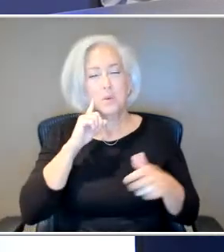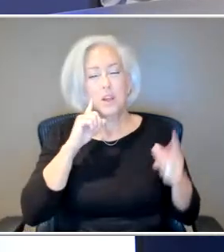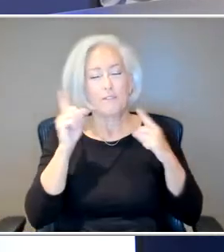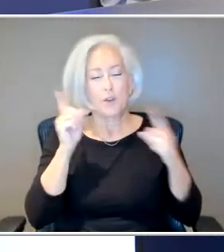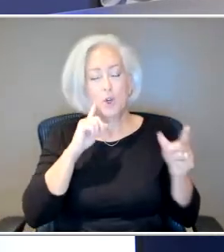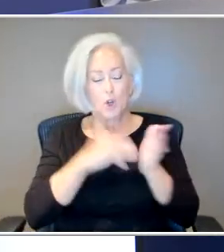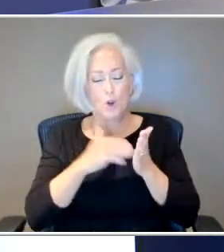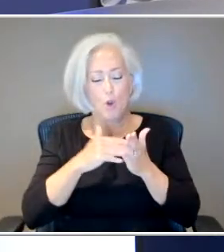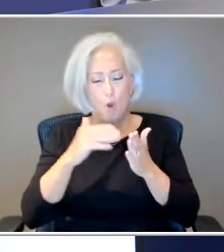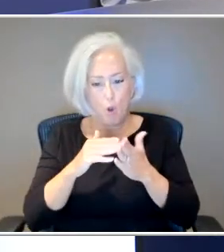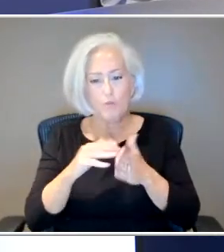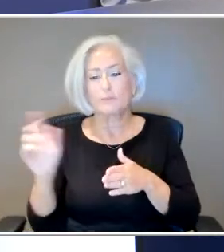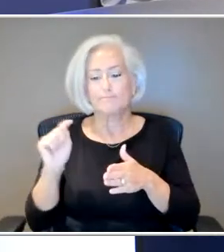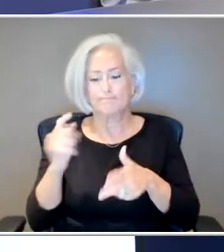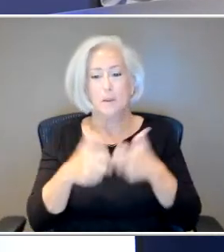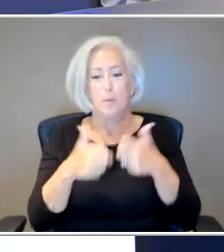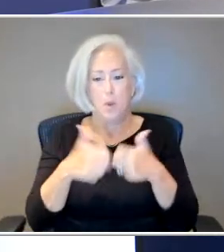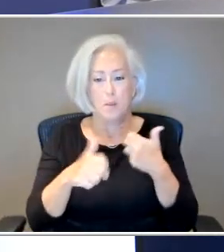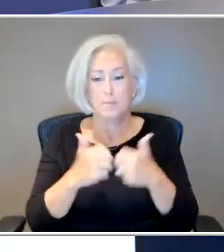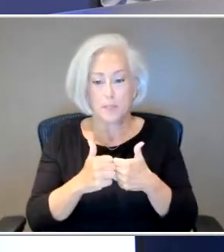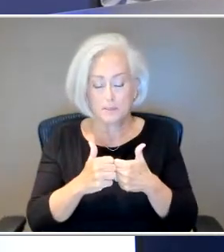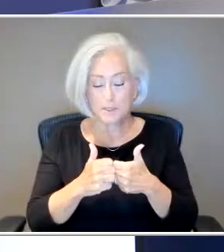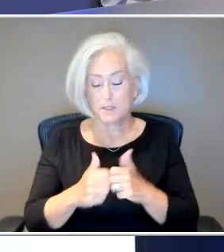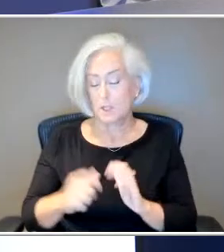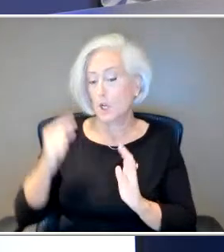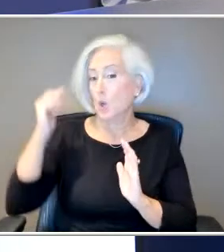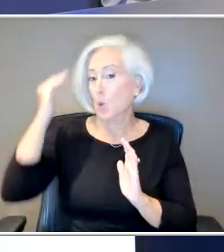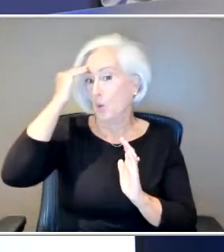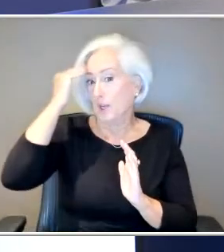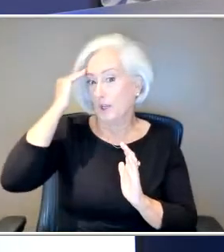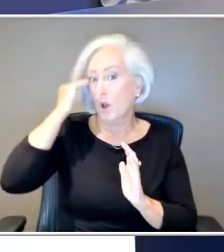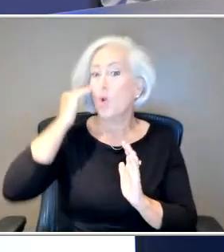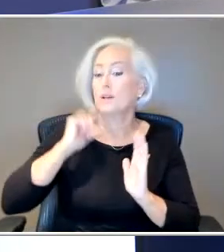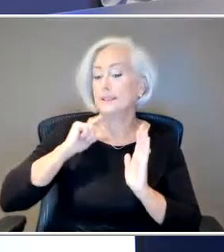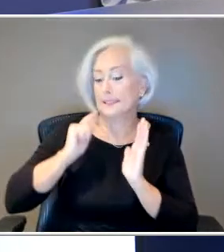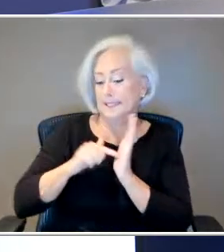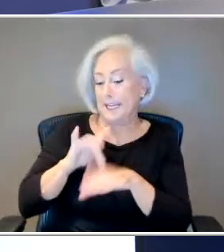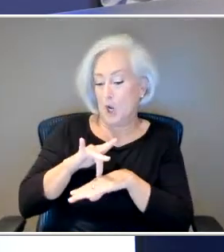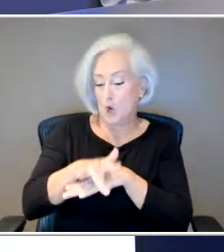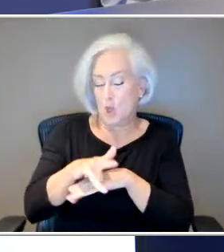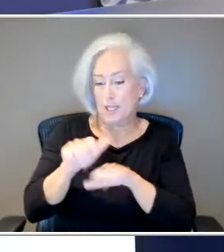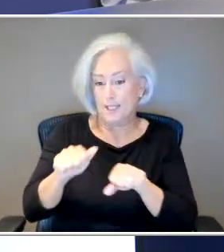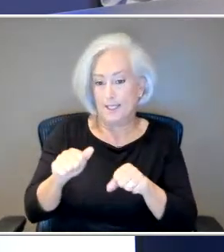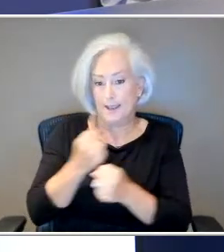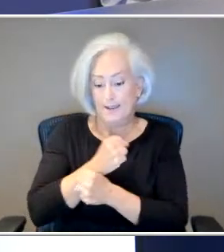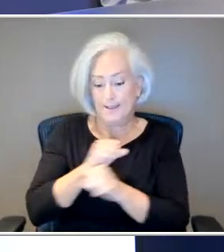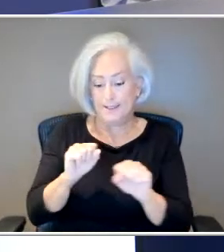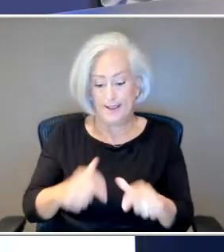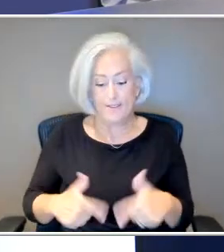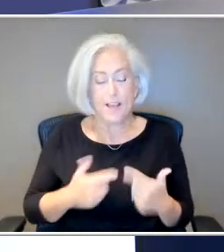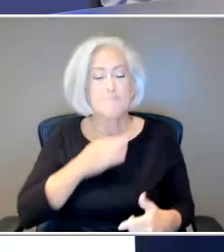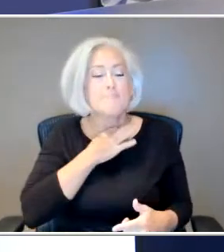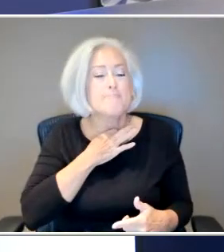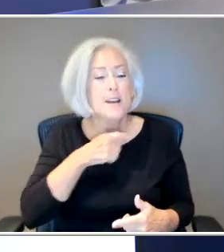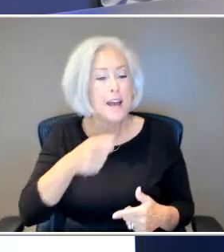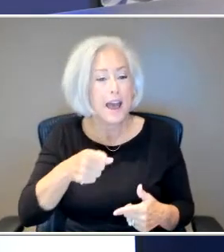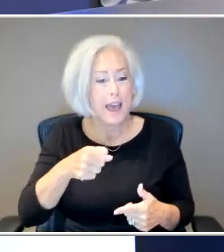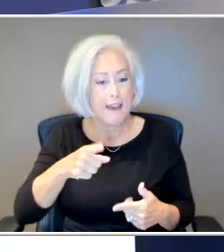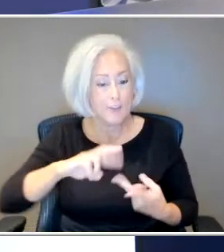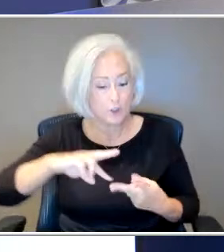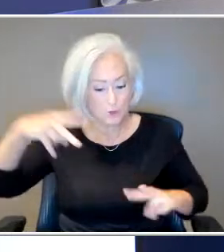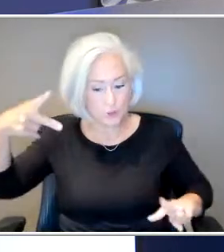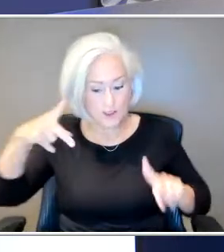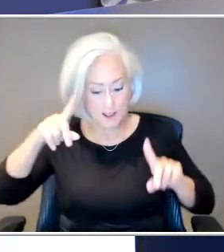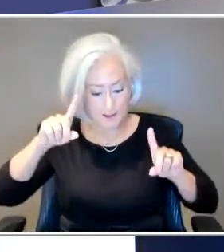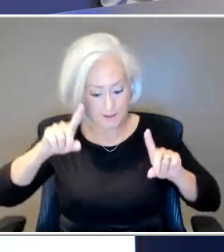to. We know detection, early detection screening can save lives. Is there a genetic test that you